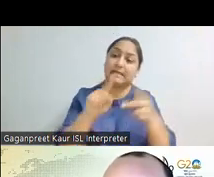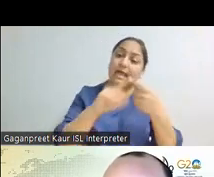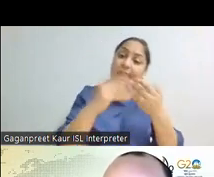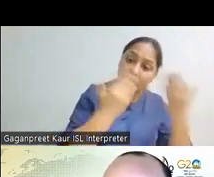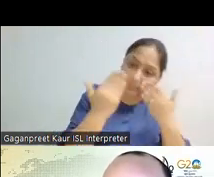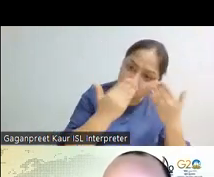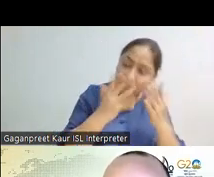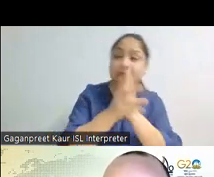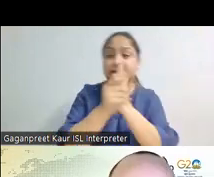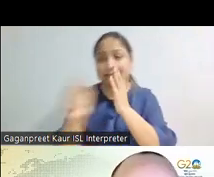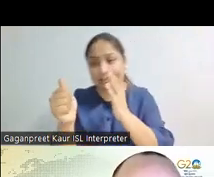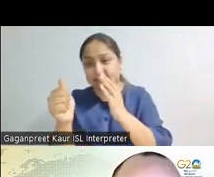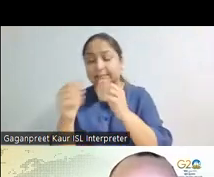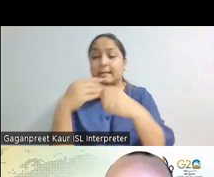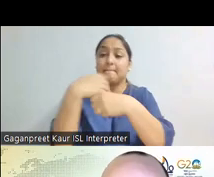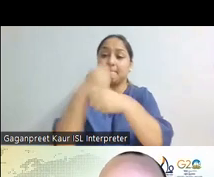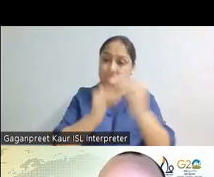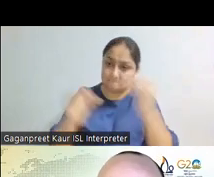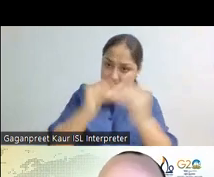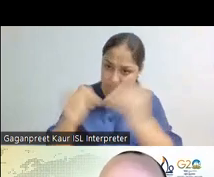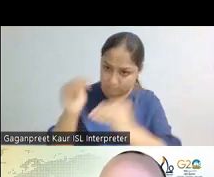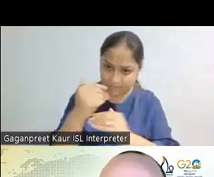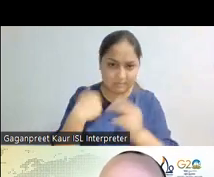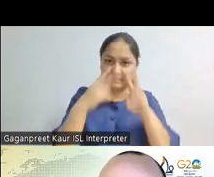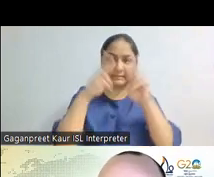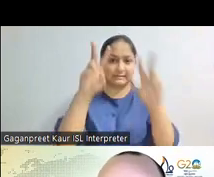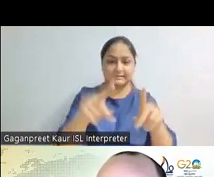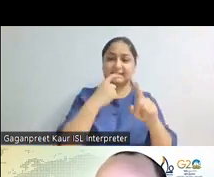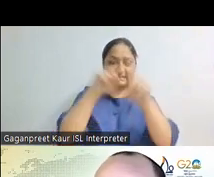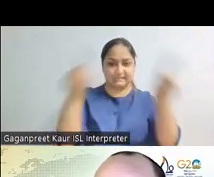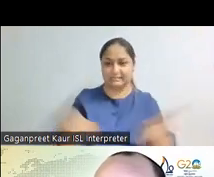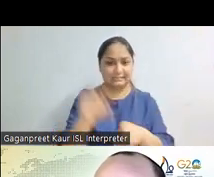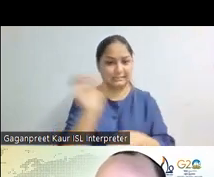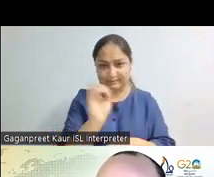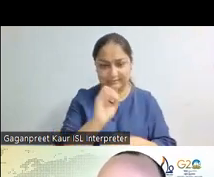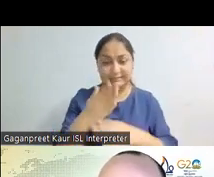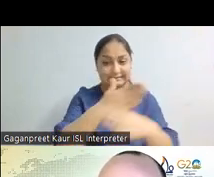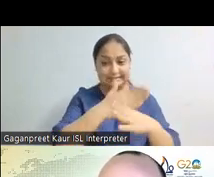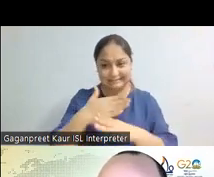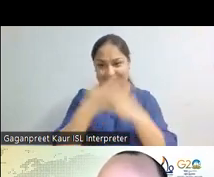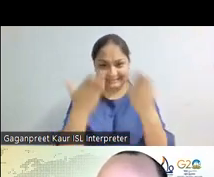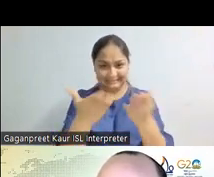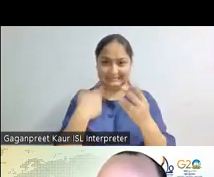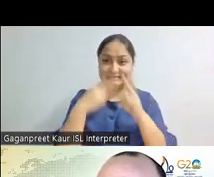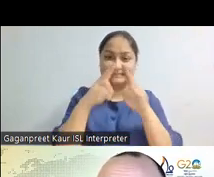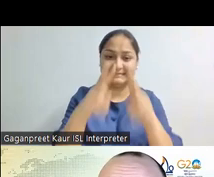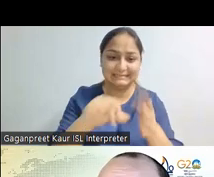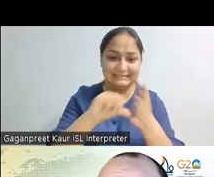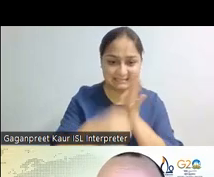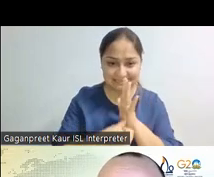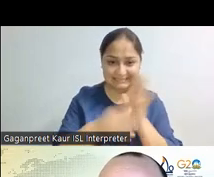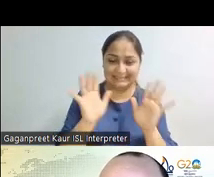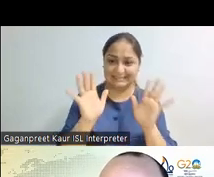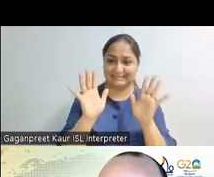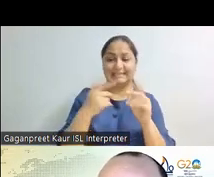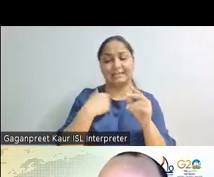employment. I am not able to see the whiteboard on our shared screen here. So please forgive me, I will just talk